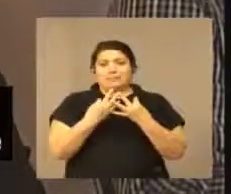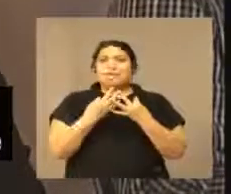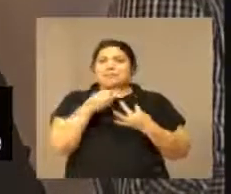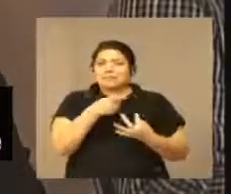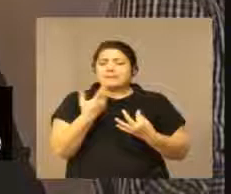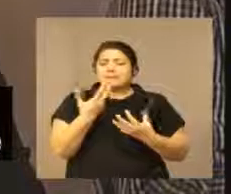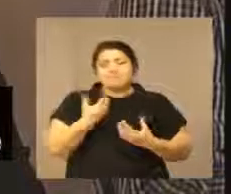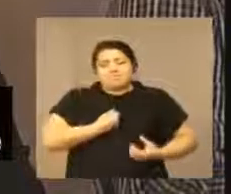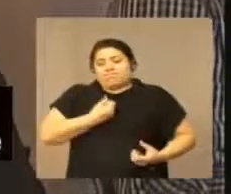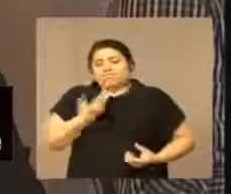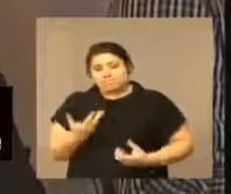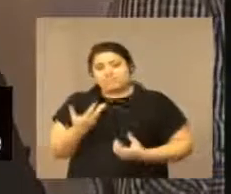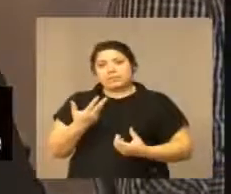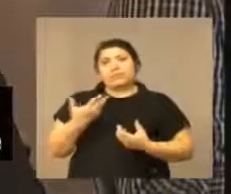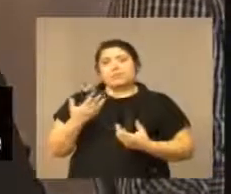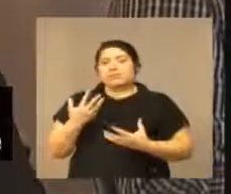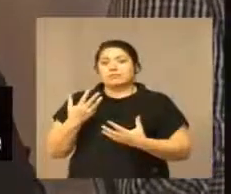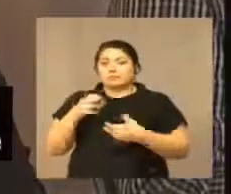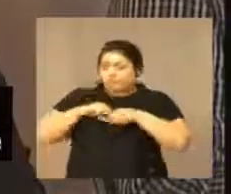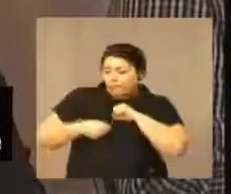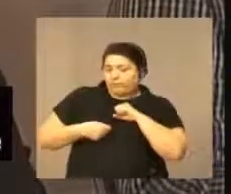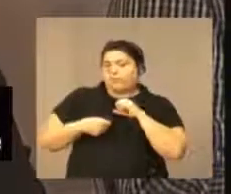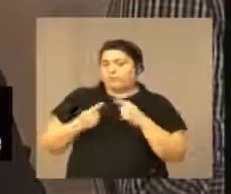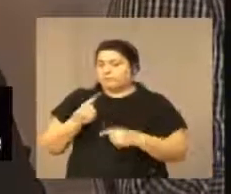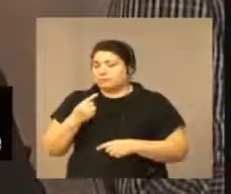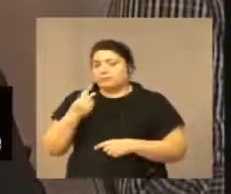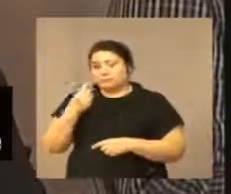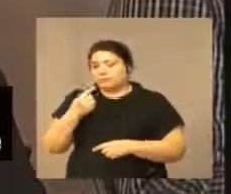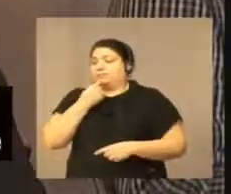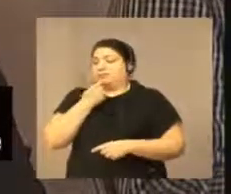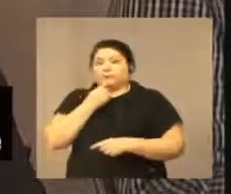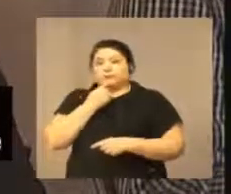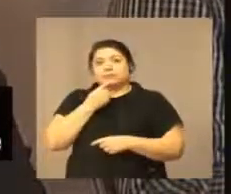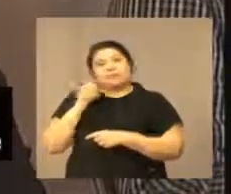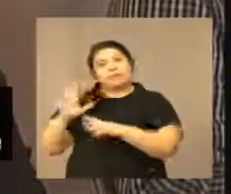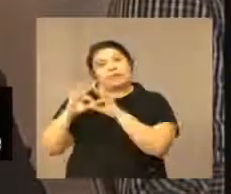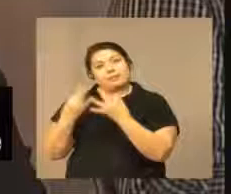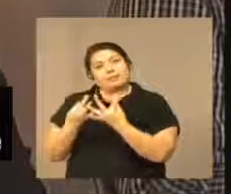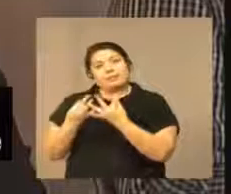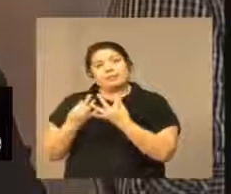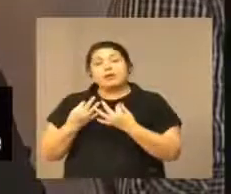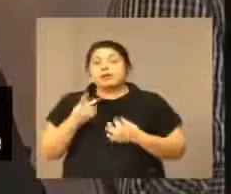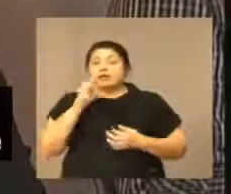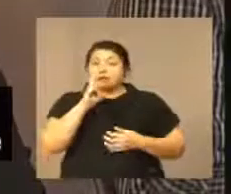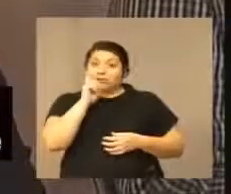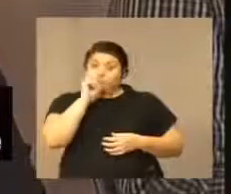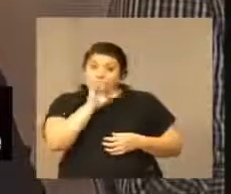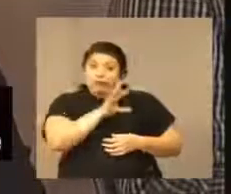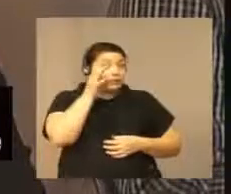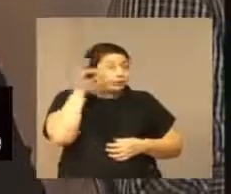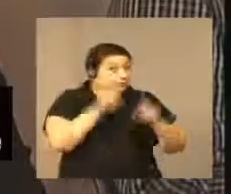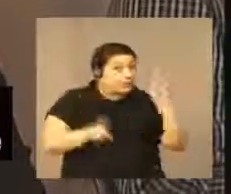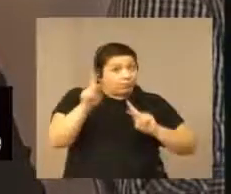think we need to have more of that, and not just only for the Indigenous people, but I think all